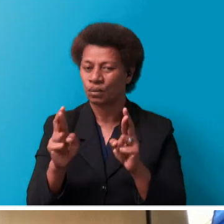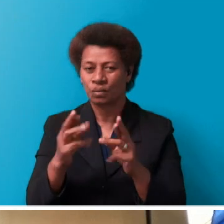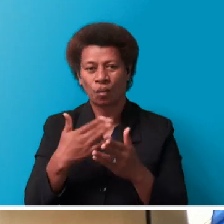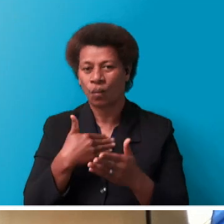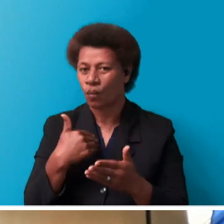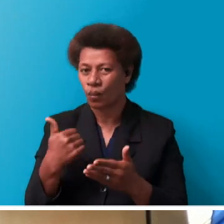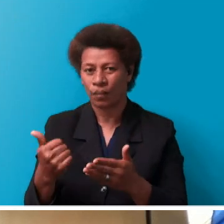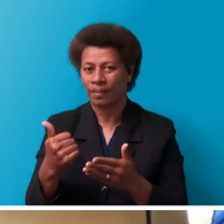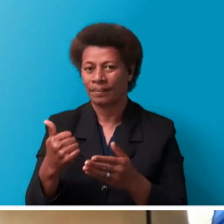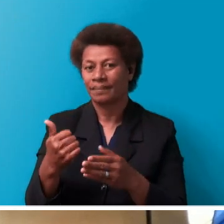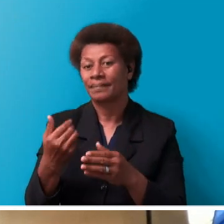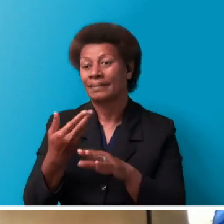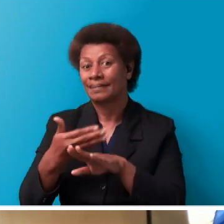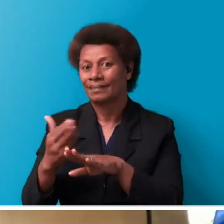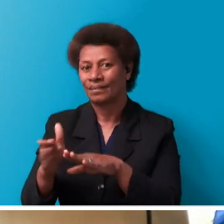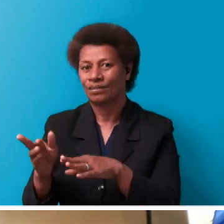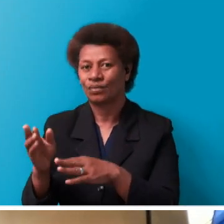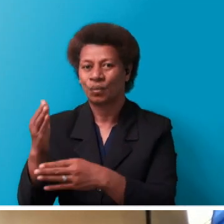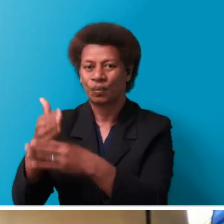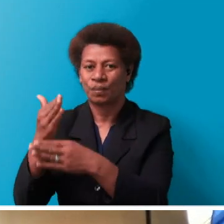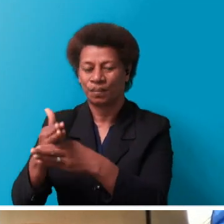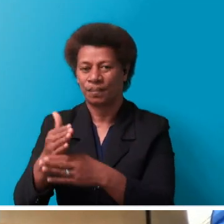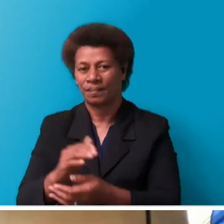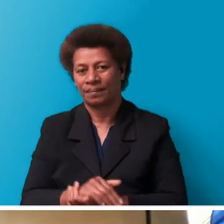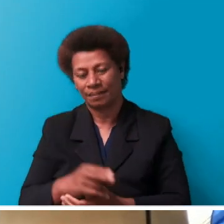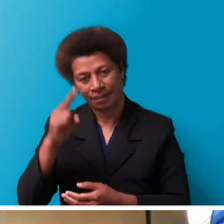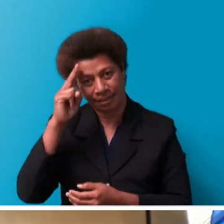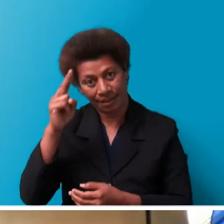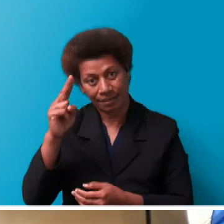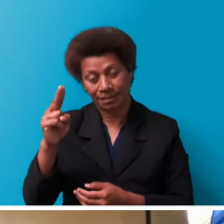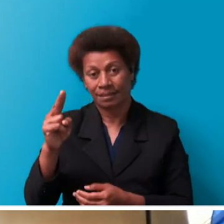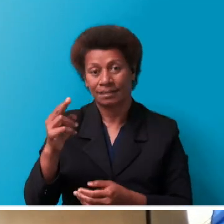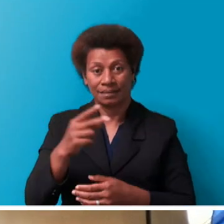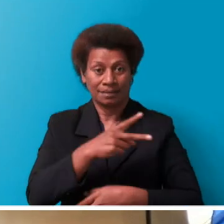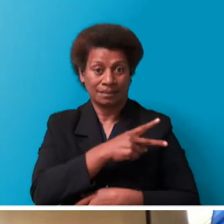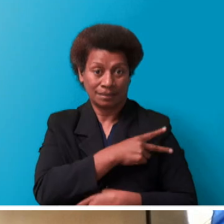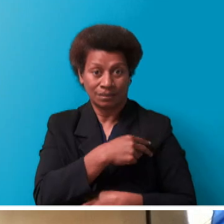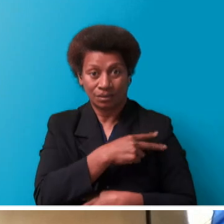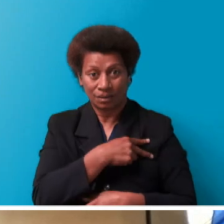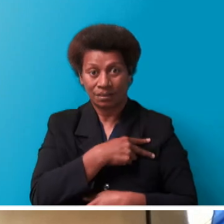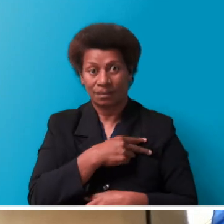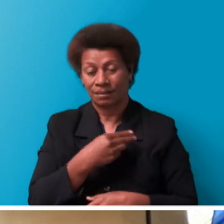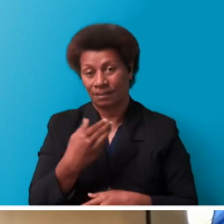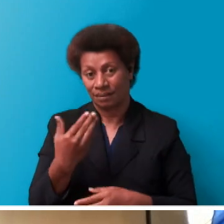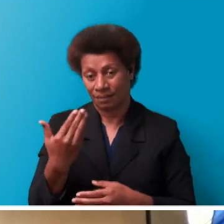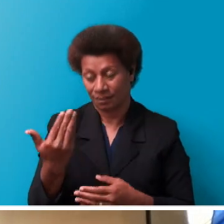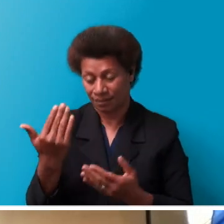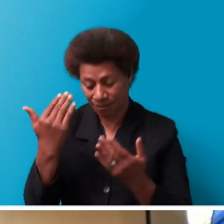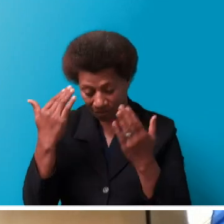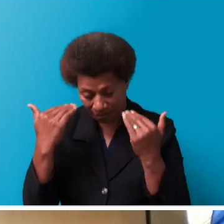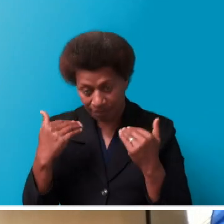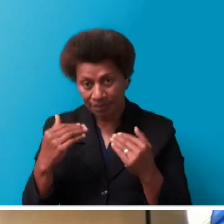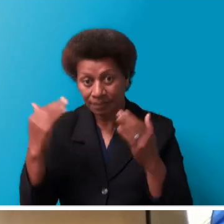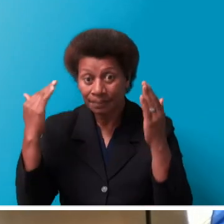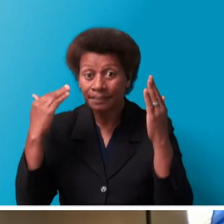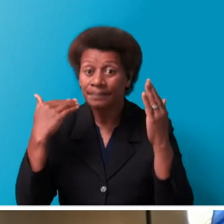their new assignment. On national security and the defense review, the NSDR, Honourable Speaker, we have